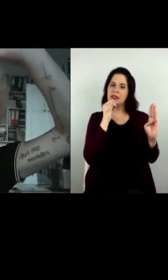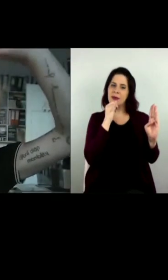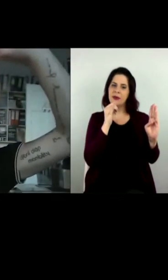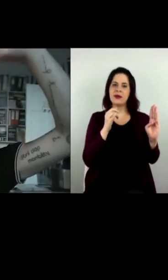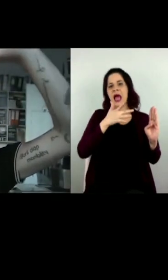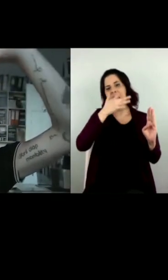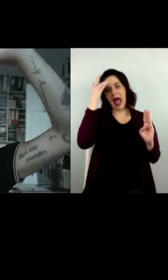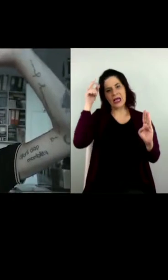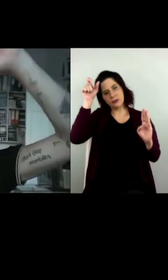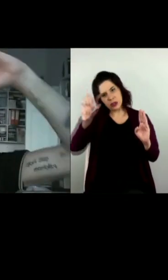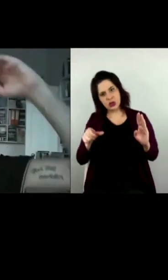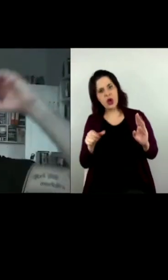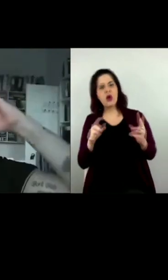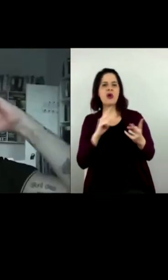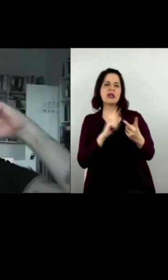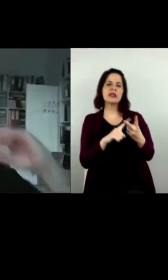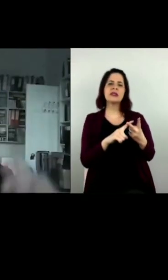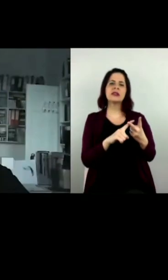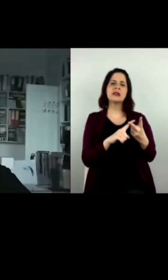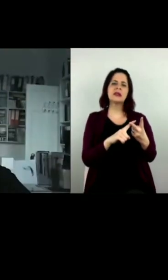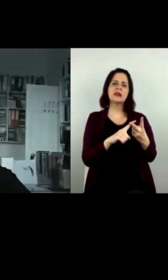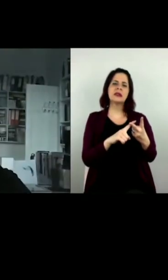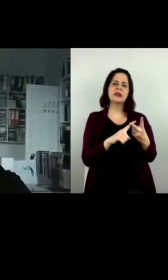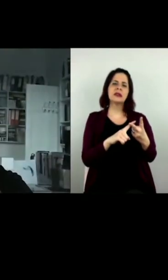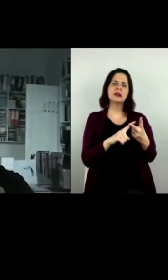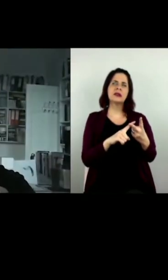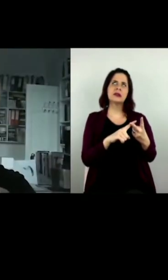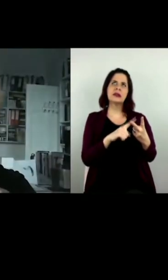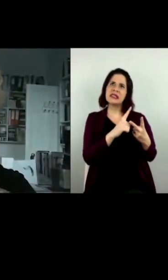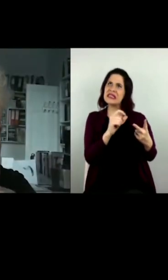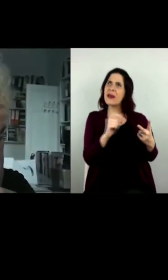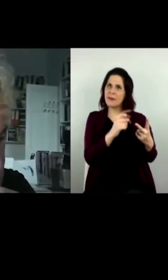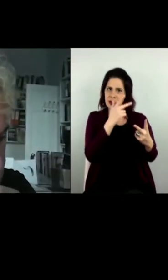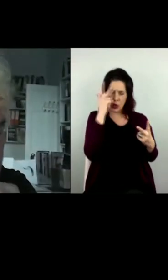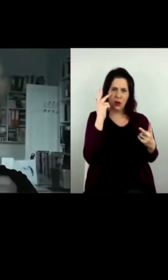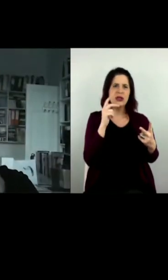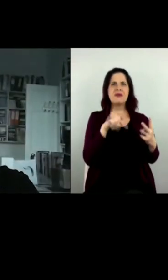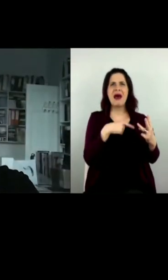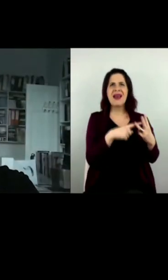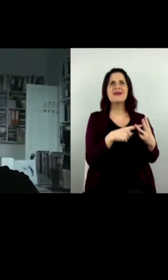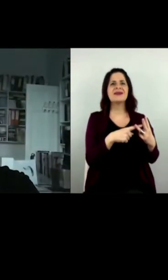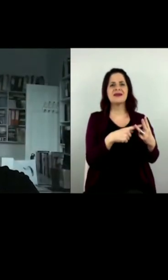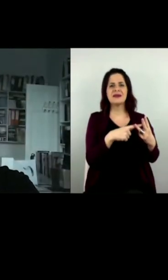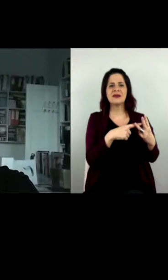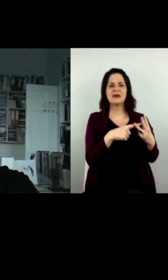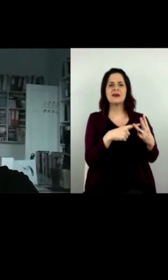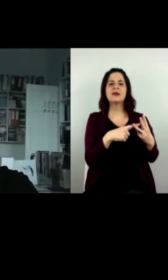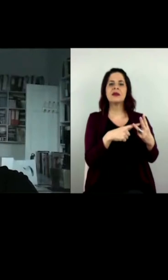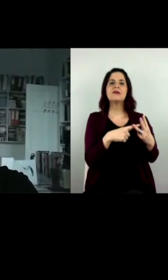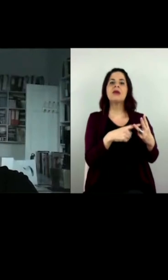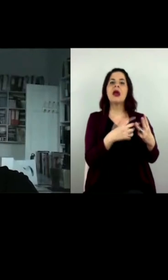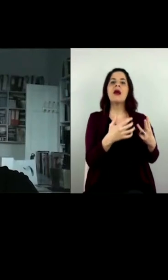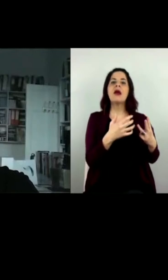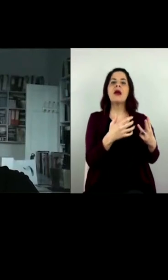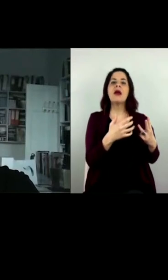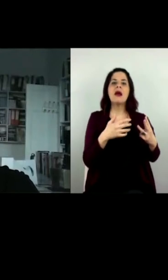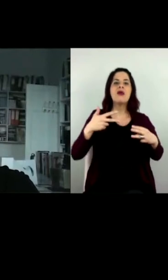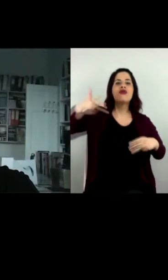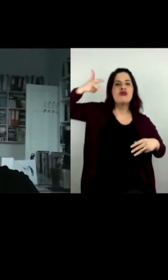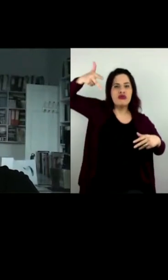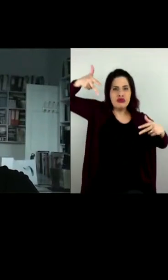shot. There's no way I could do that. But I also I wanted to learn from somebody like Chris